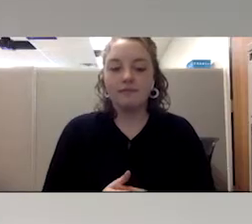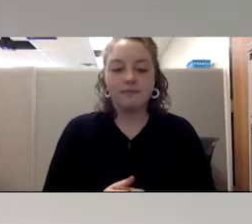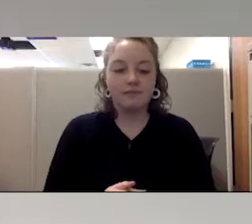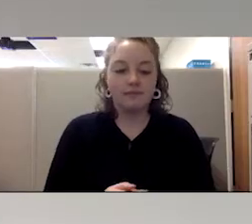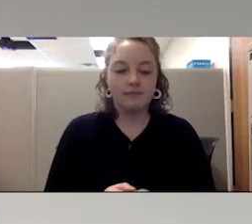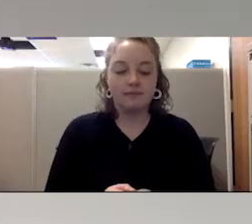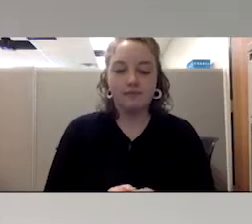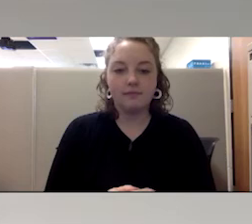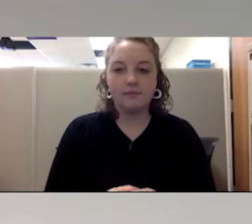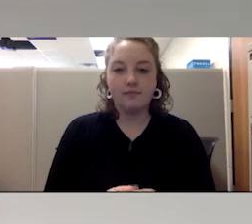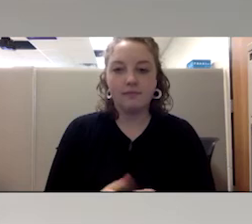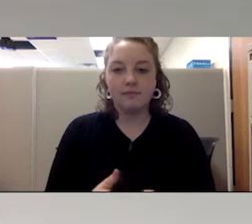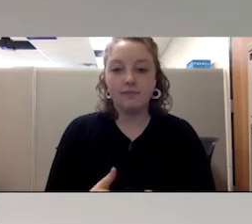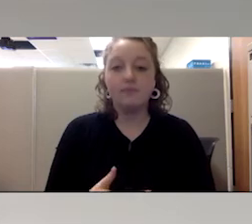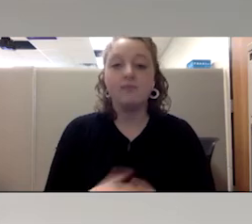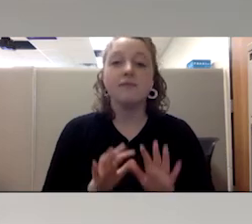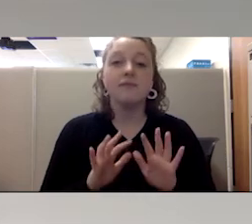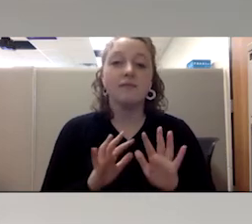Something I think we